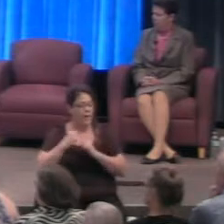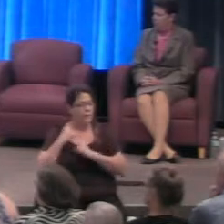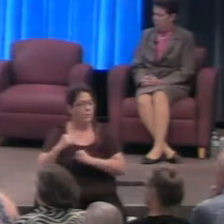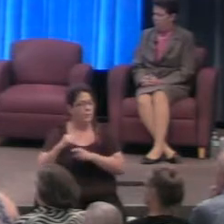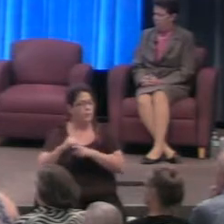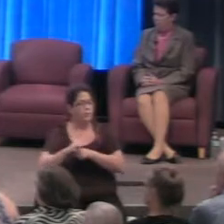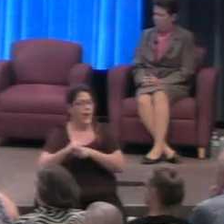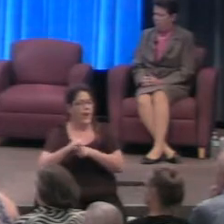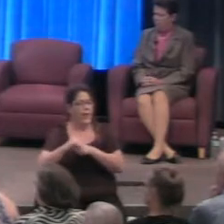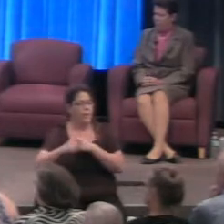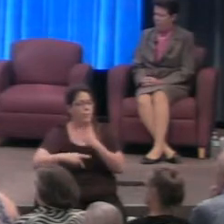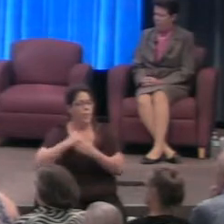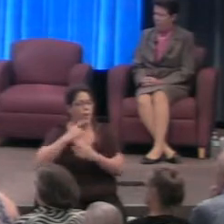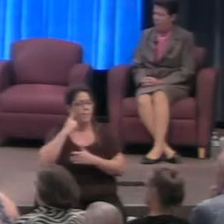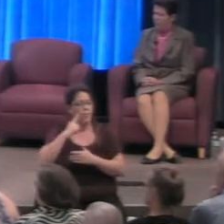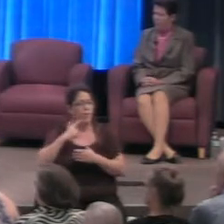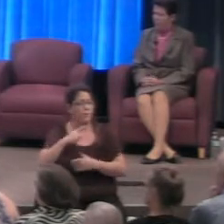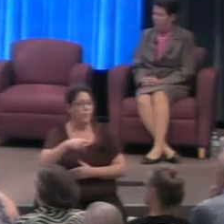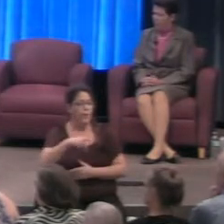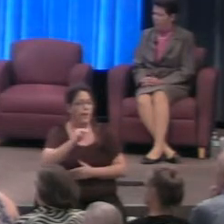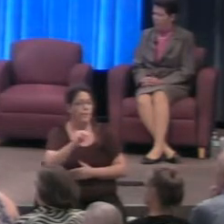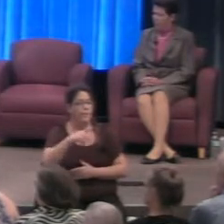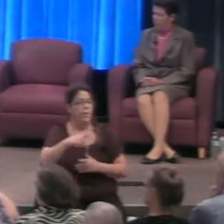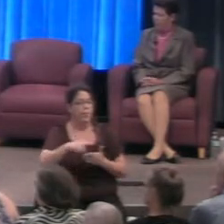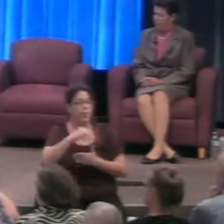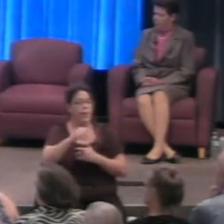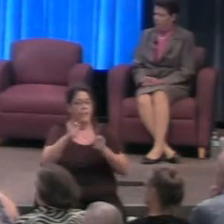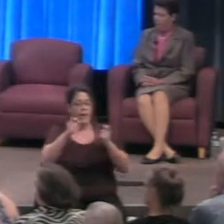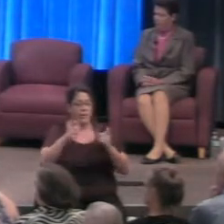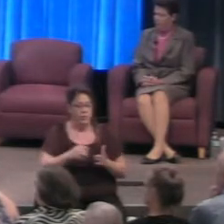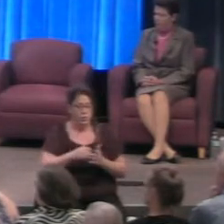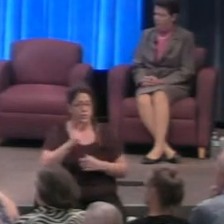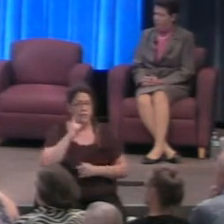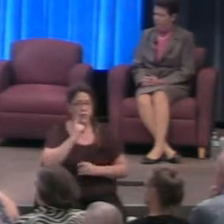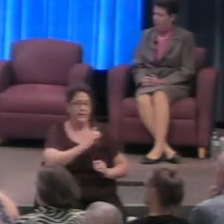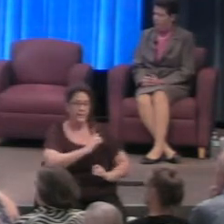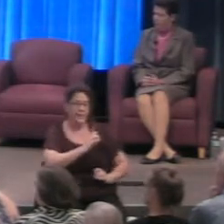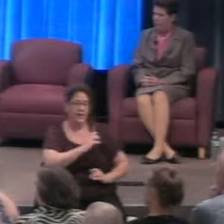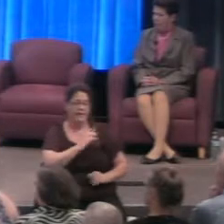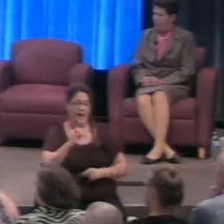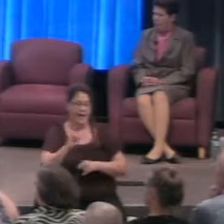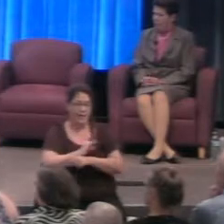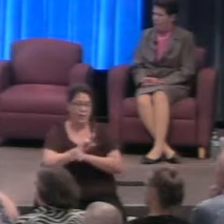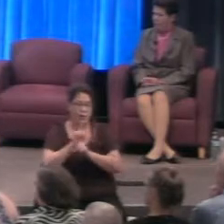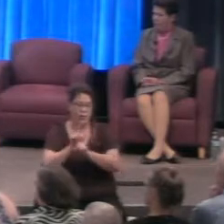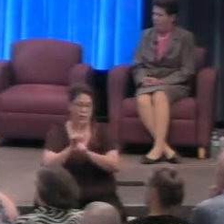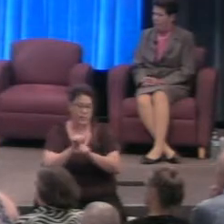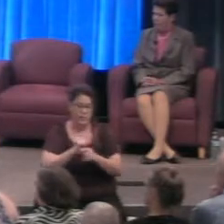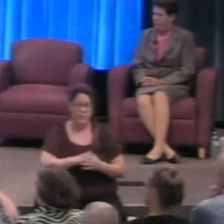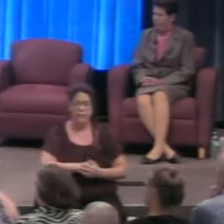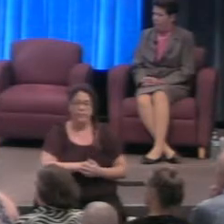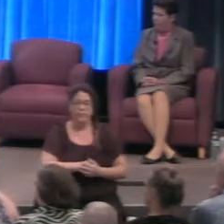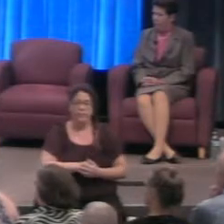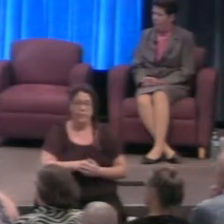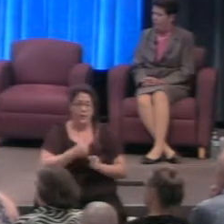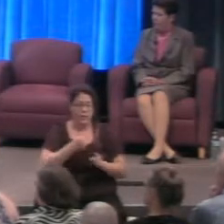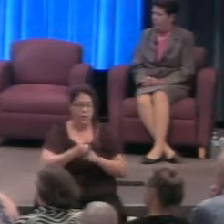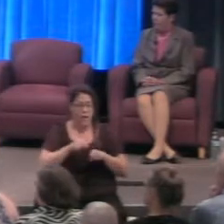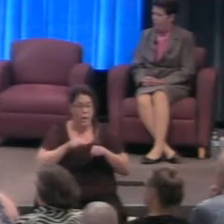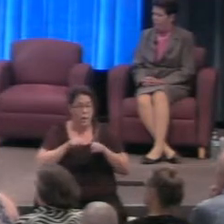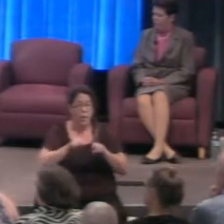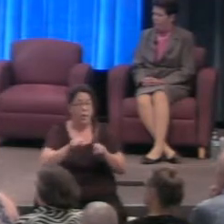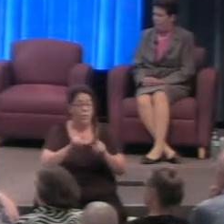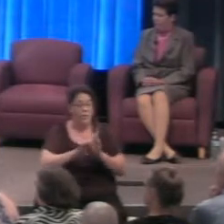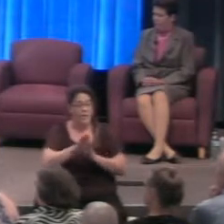for program managers to include new lieutenants and civilian interns. During that time, she co-developed the How